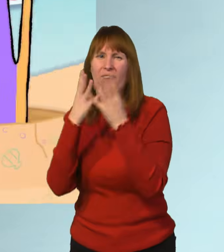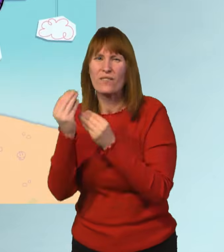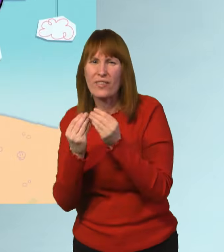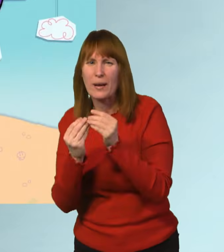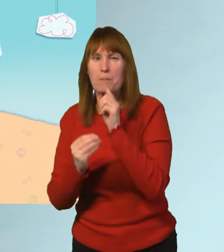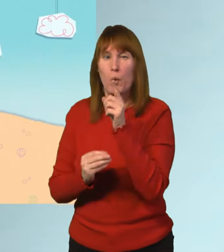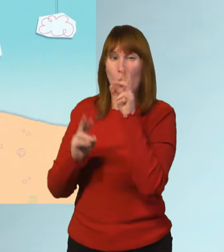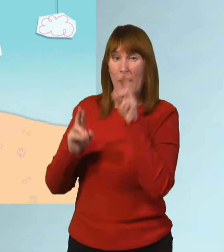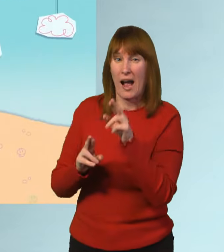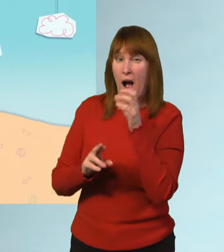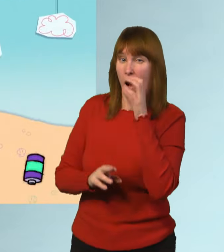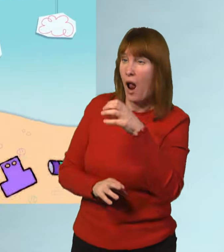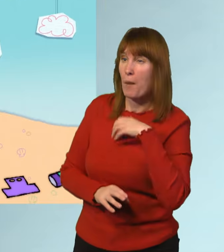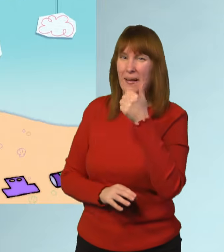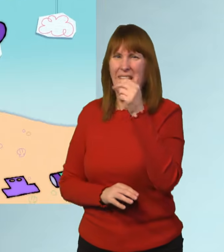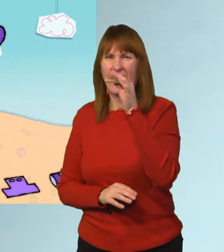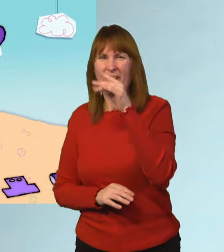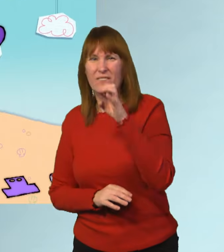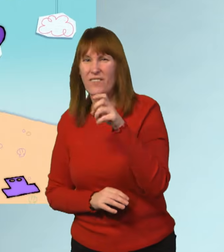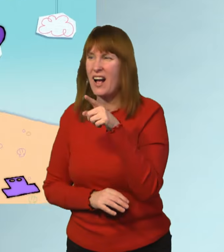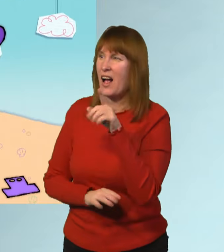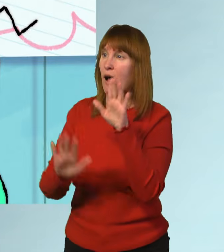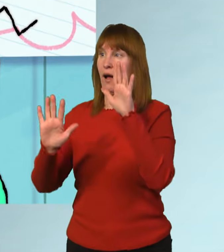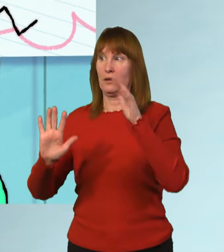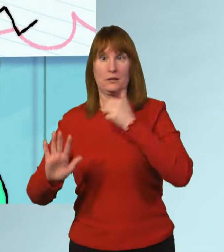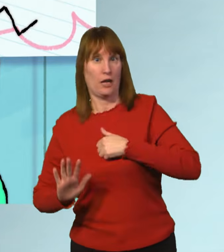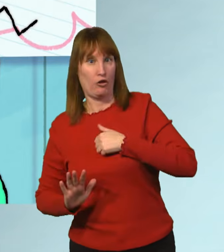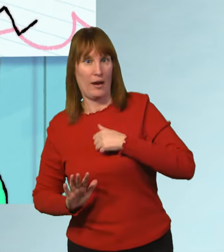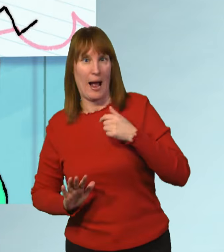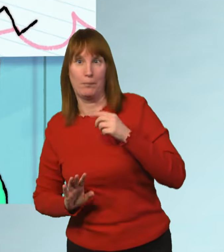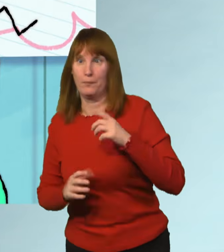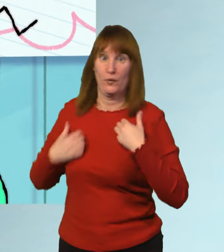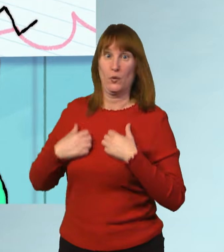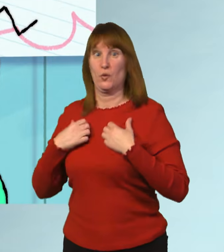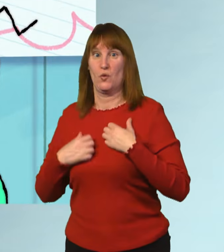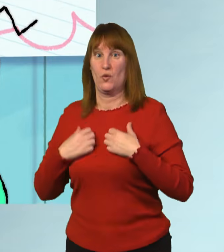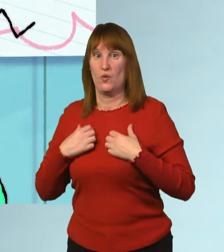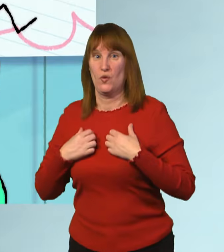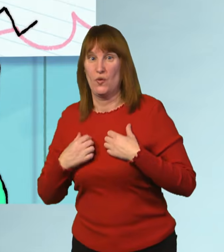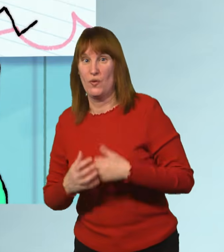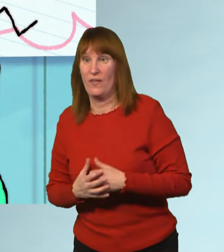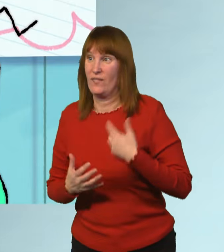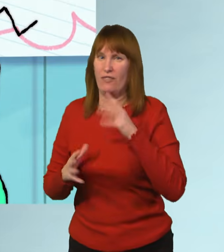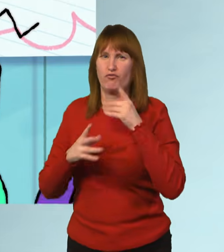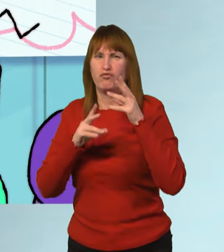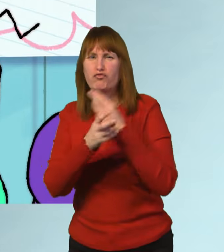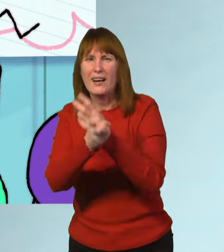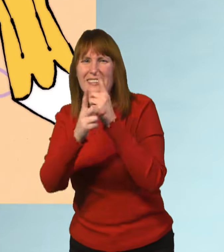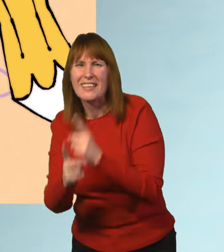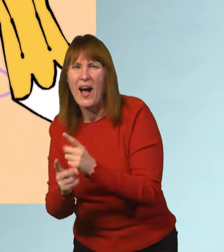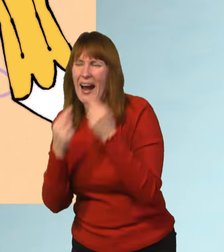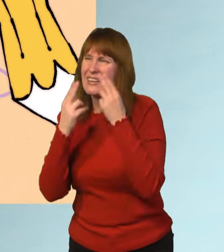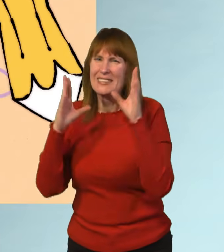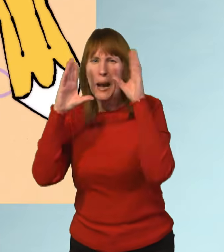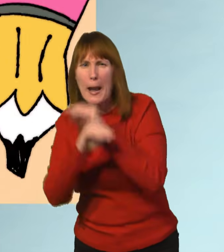me Aoife. Sorry about the buzzing. I was just feeling a bit run down and needed a nap. Turns out being for everything